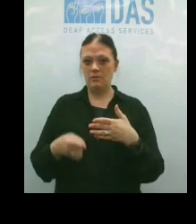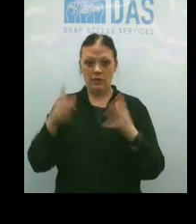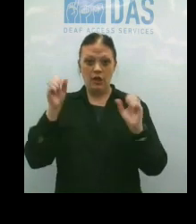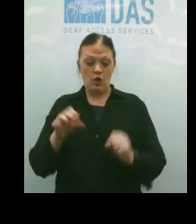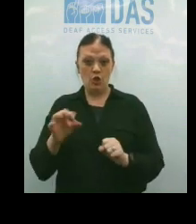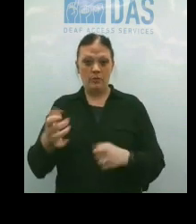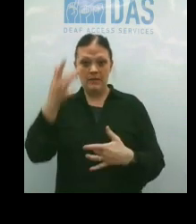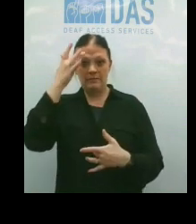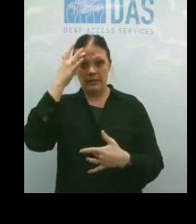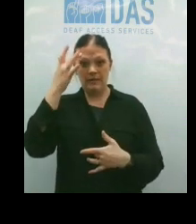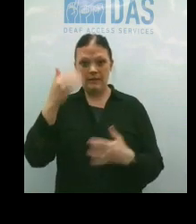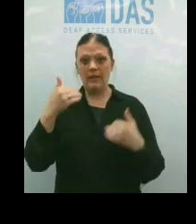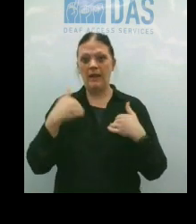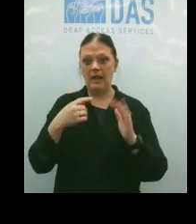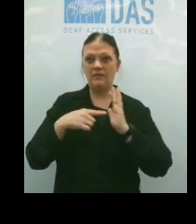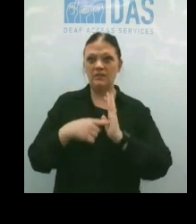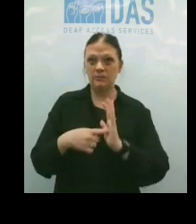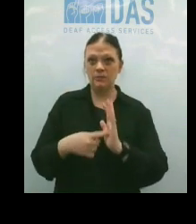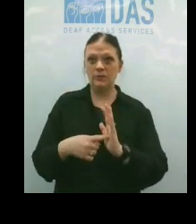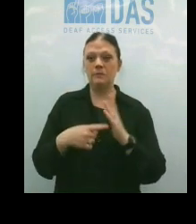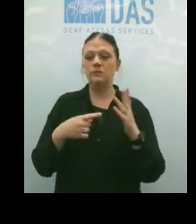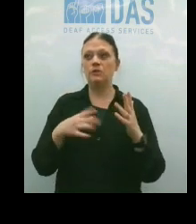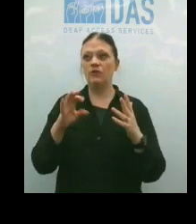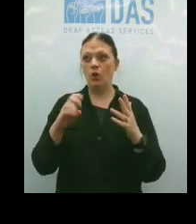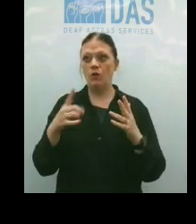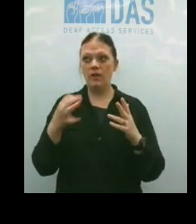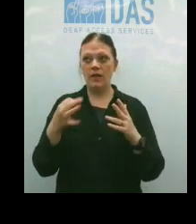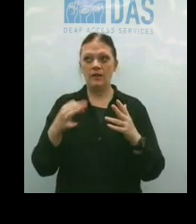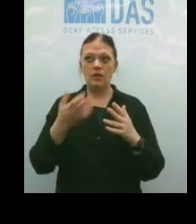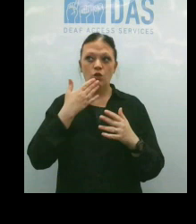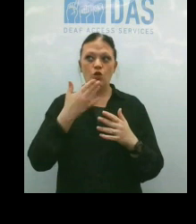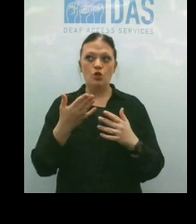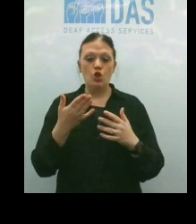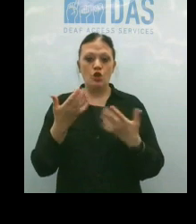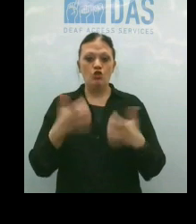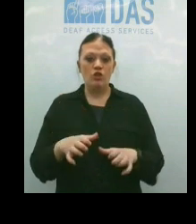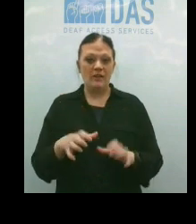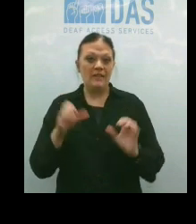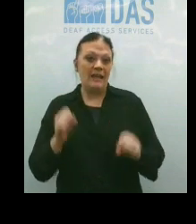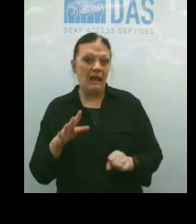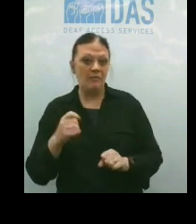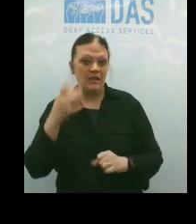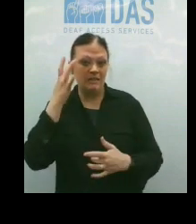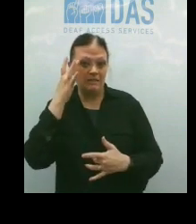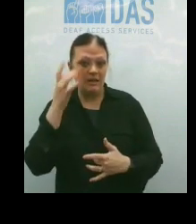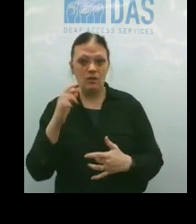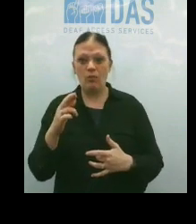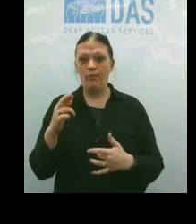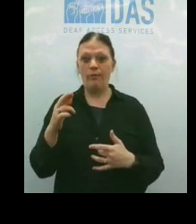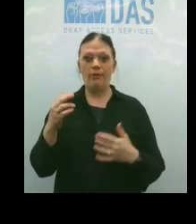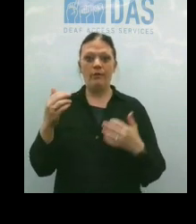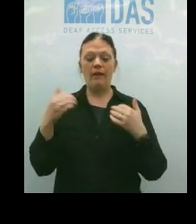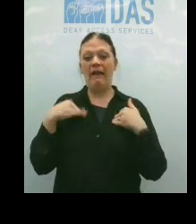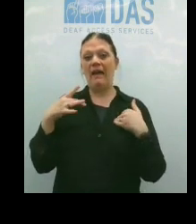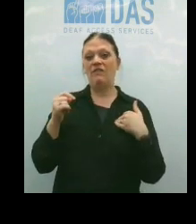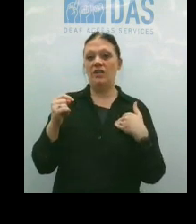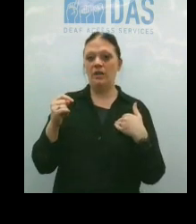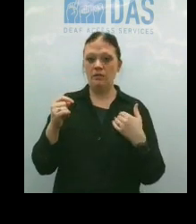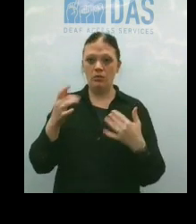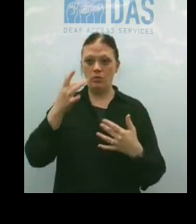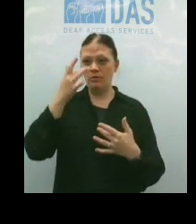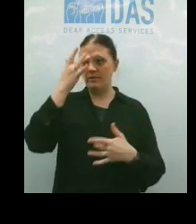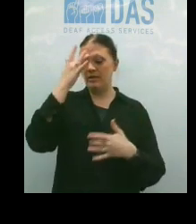sick. They have symptoms of COVID-19, and there's a good chance they should be sick. Or they could be sick with COVID-19, or they could be sick